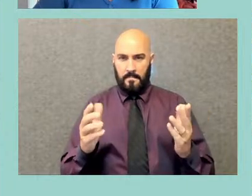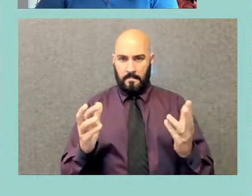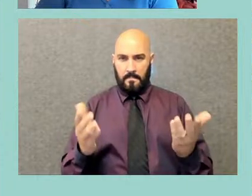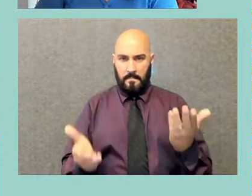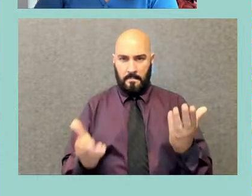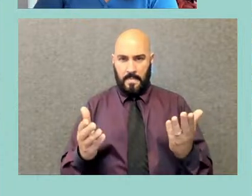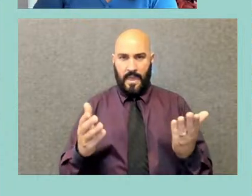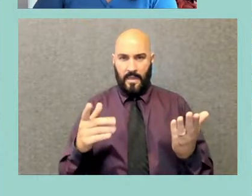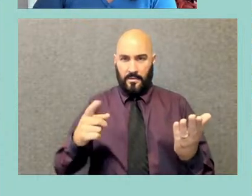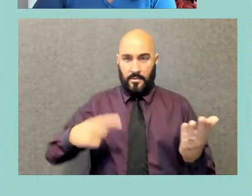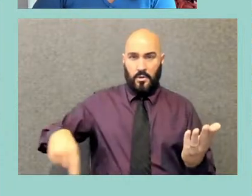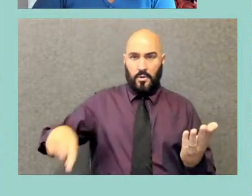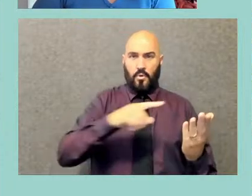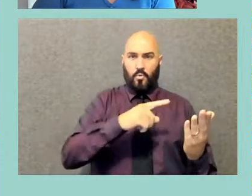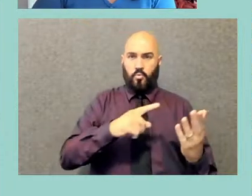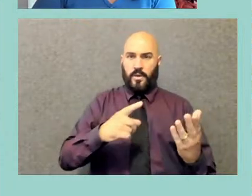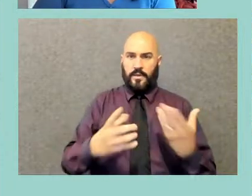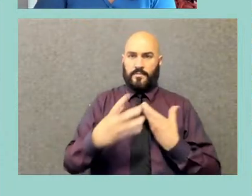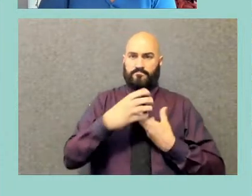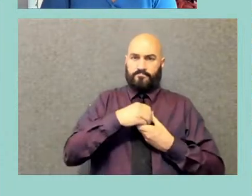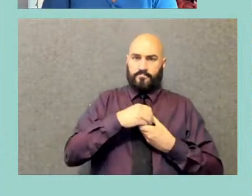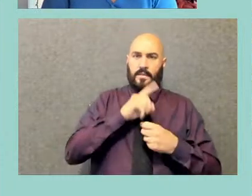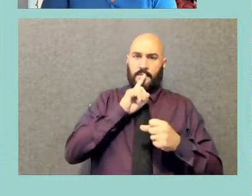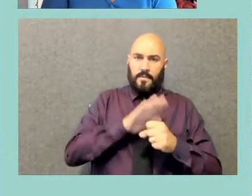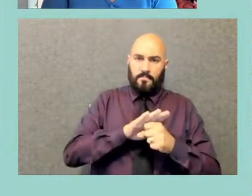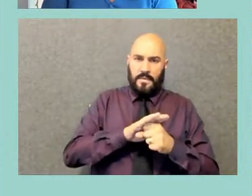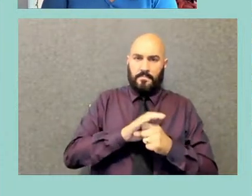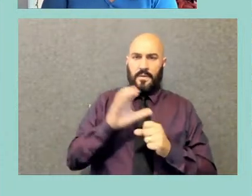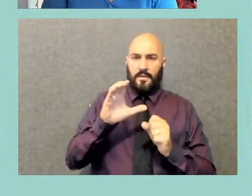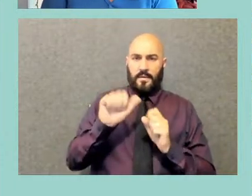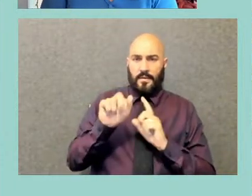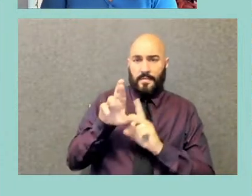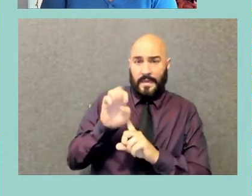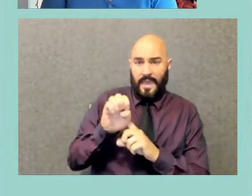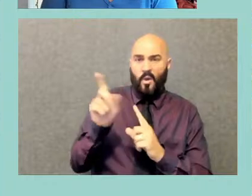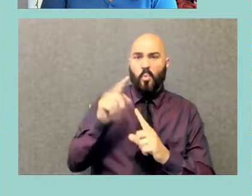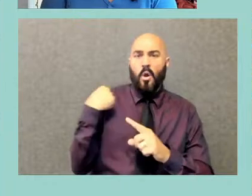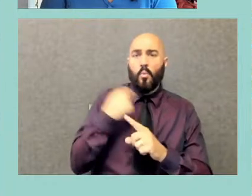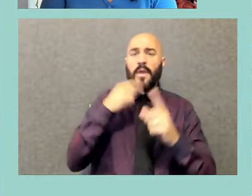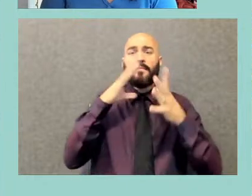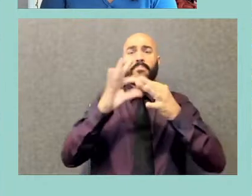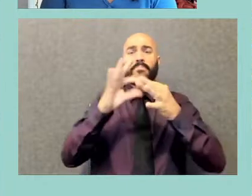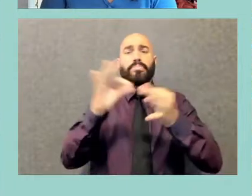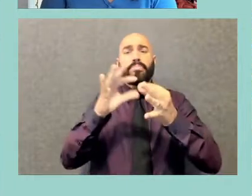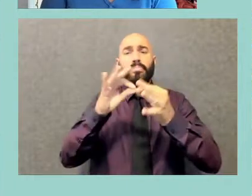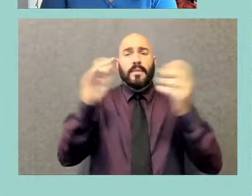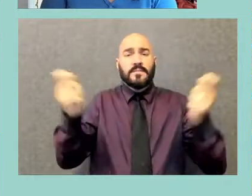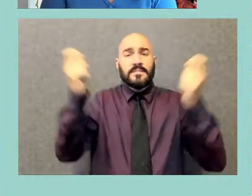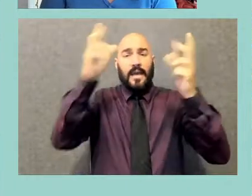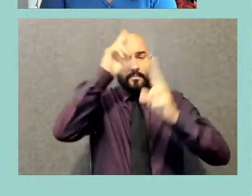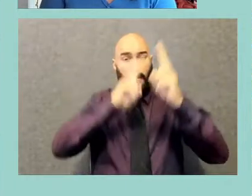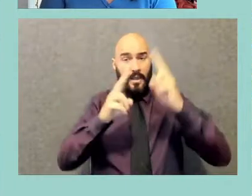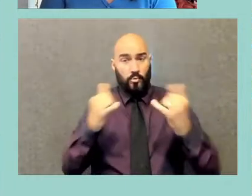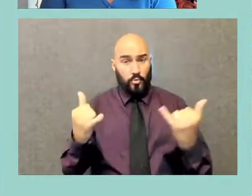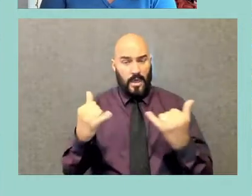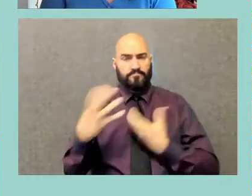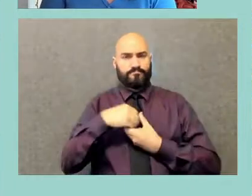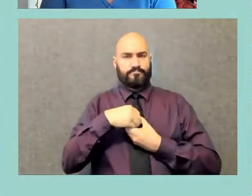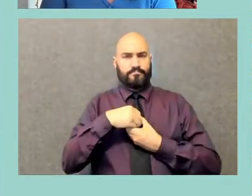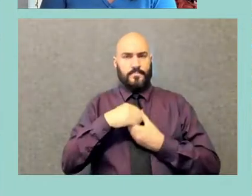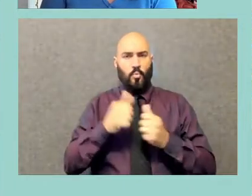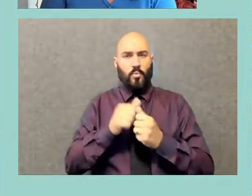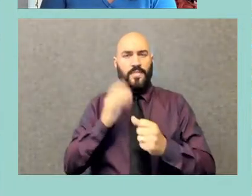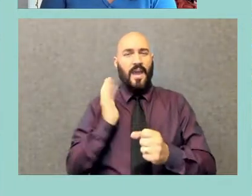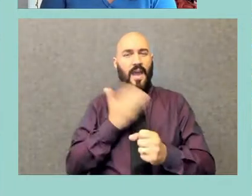the commitments and care we have celebrated in worship today through the commitment and care we bring to our faith